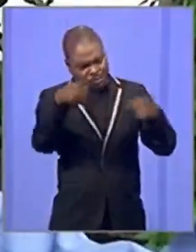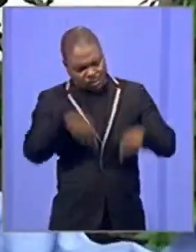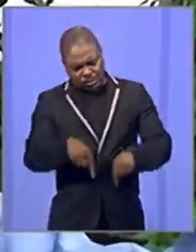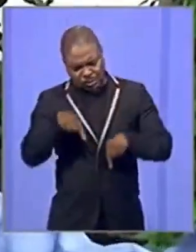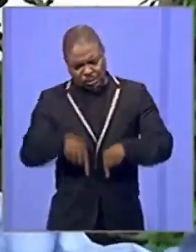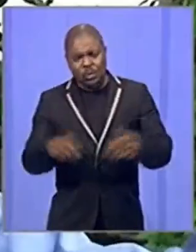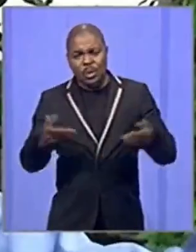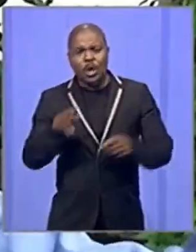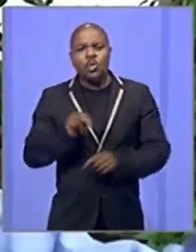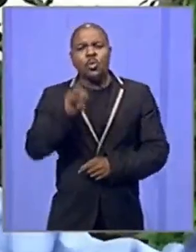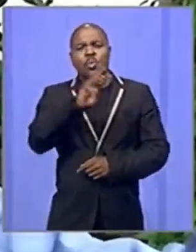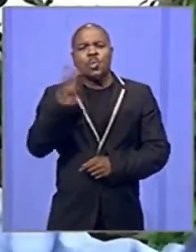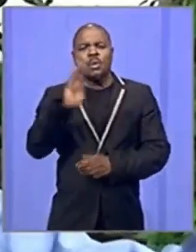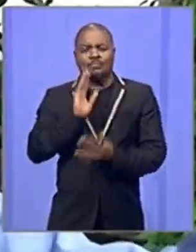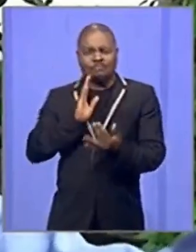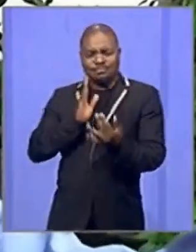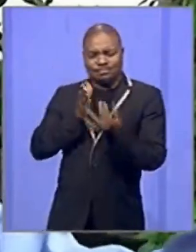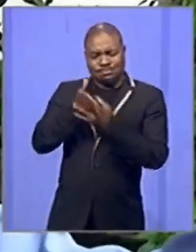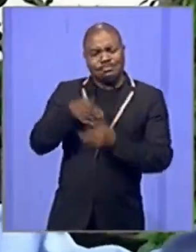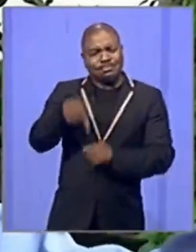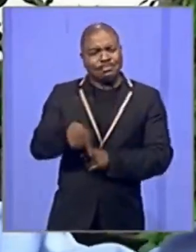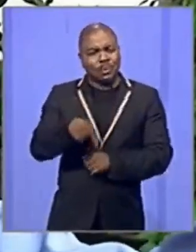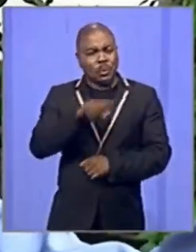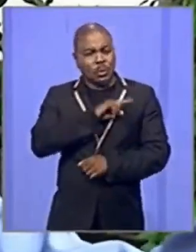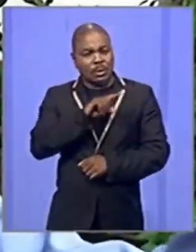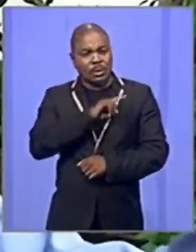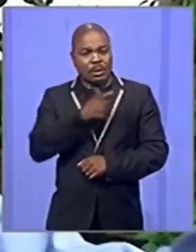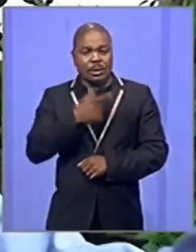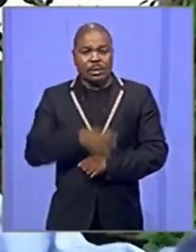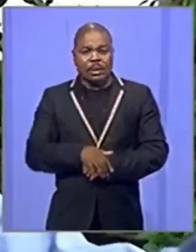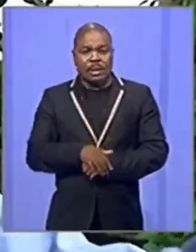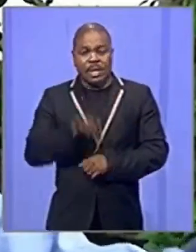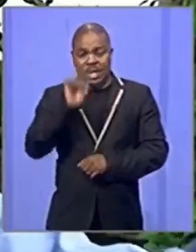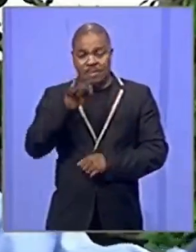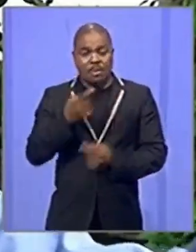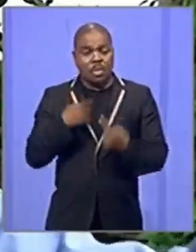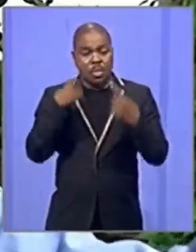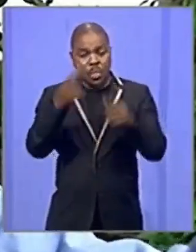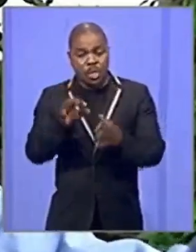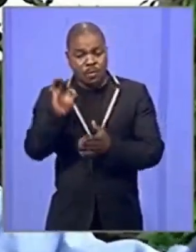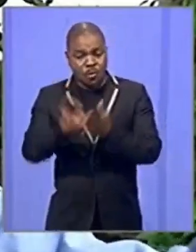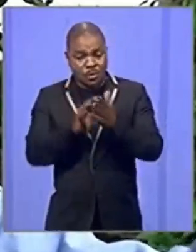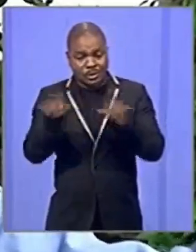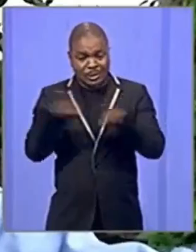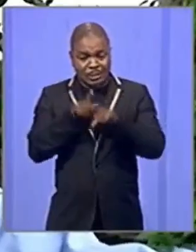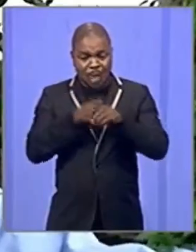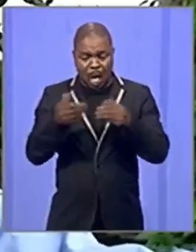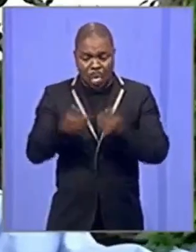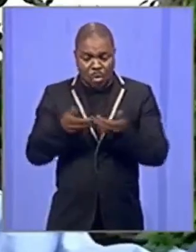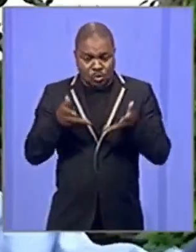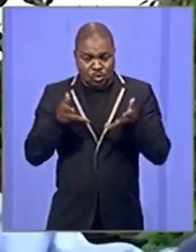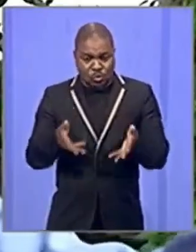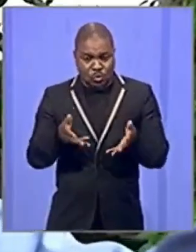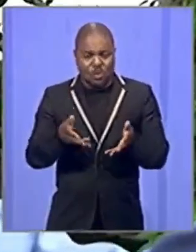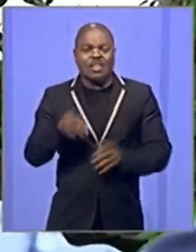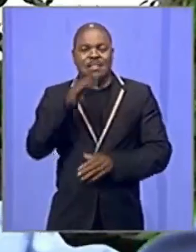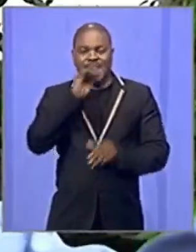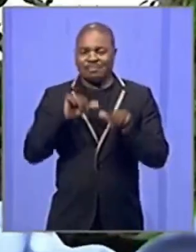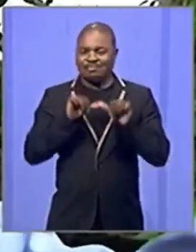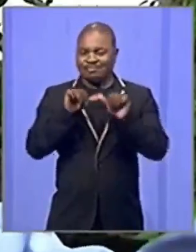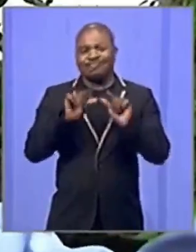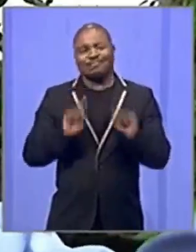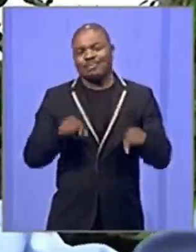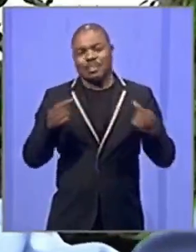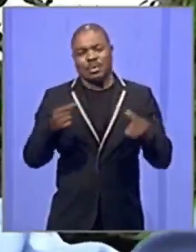West a tlo go ira tsereganyo because ha re ka ditlhopong ka division e ntsenyana ha ke bone go na le tswelopele because some